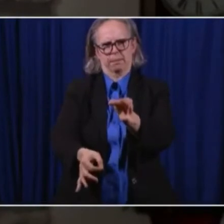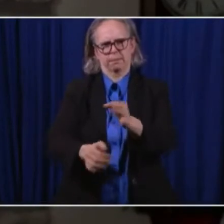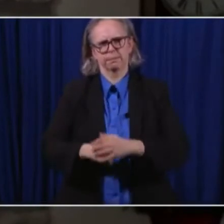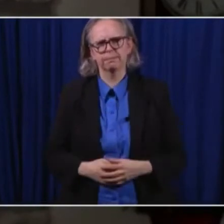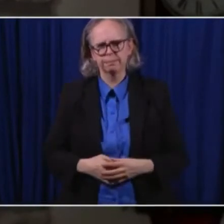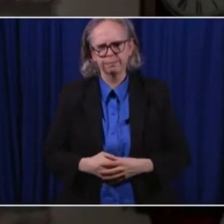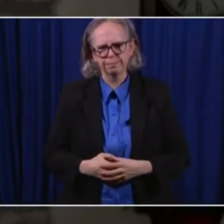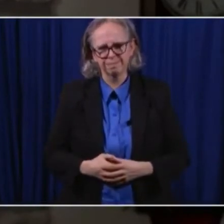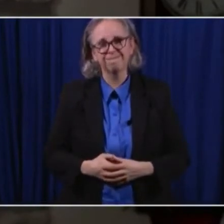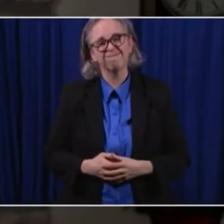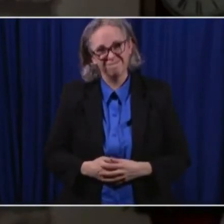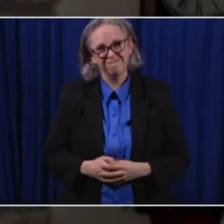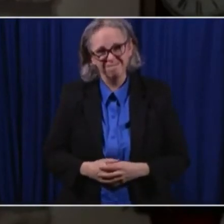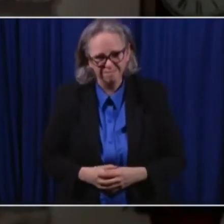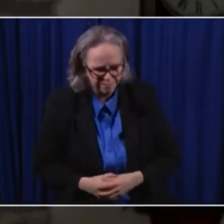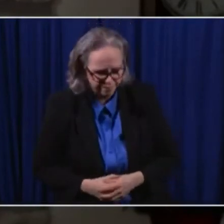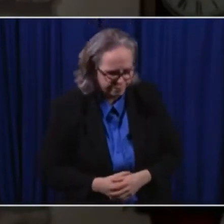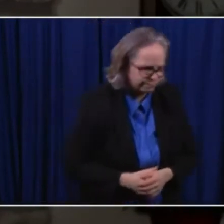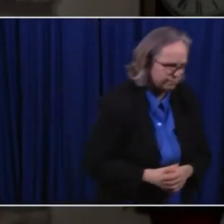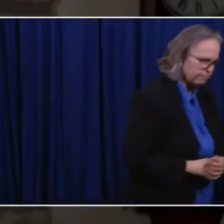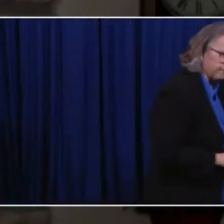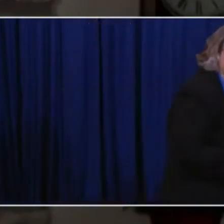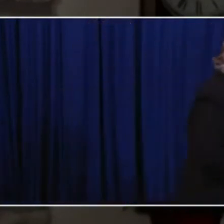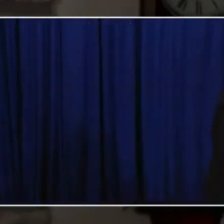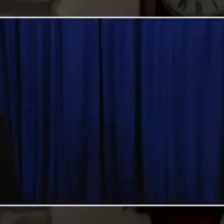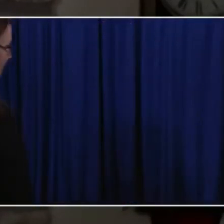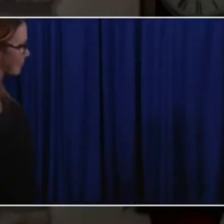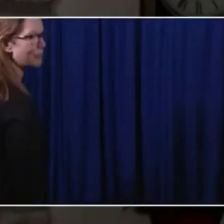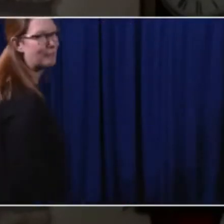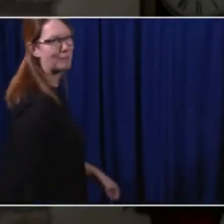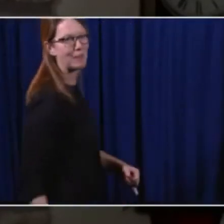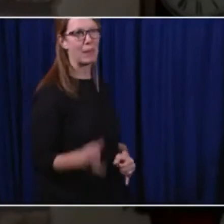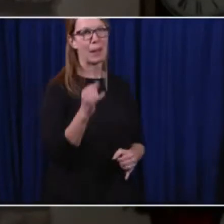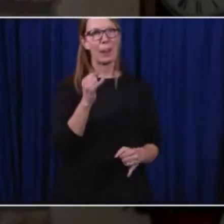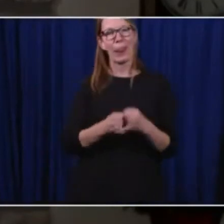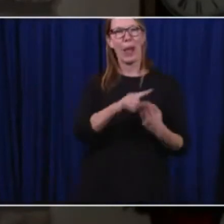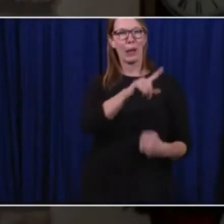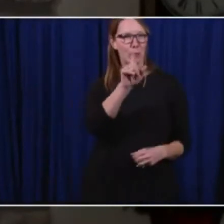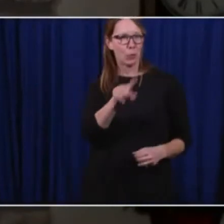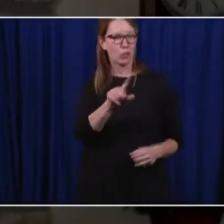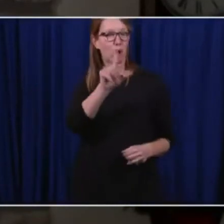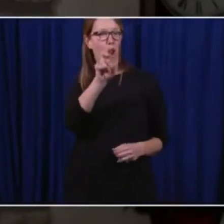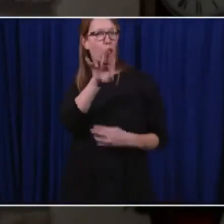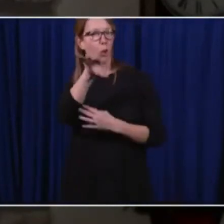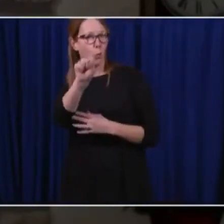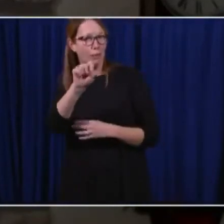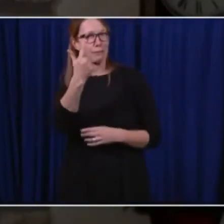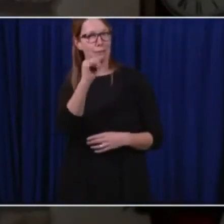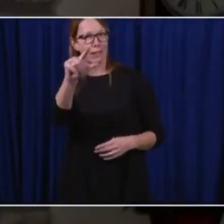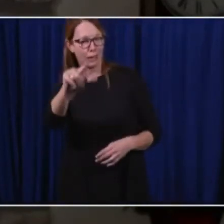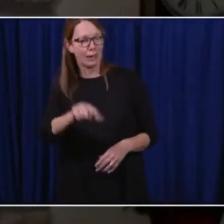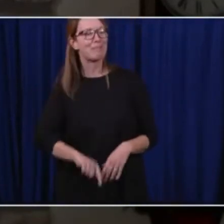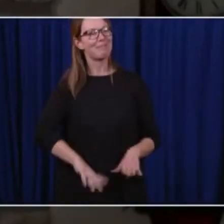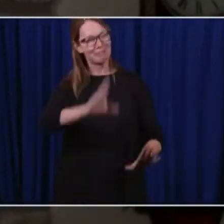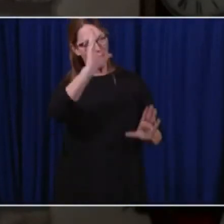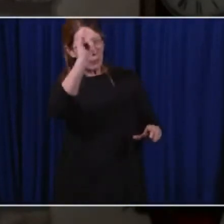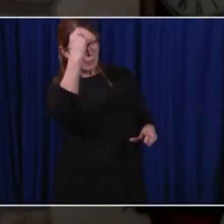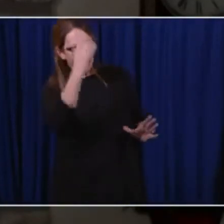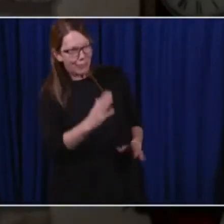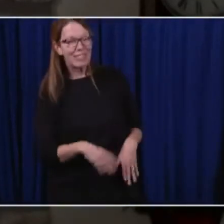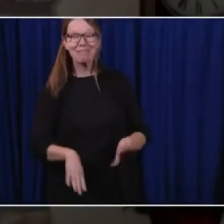Governor, next question is the last question for today, and it belongs to Luis Gill of Ohio Latino Television. Hello, Governor.